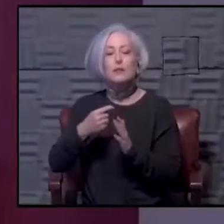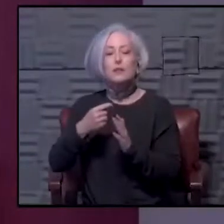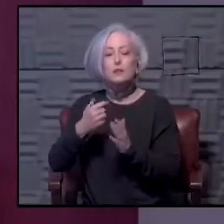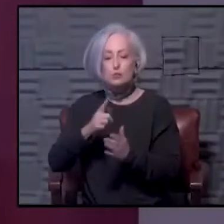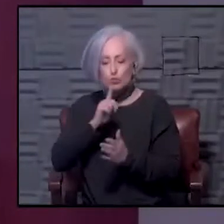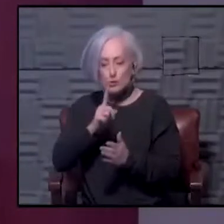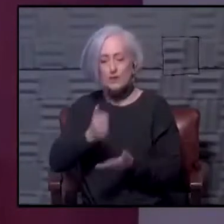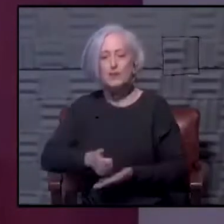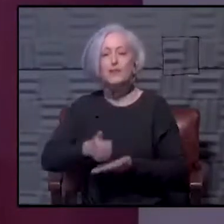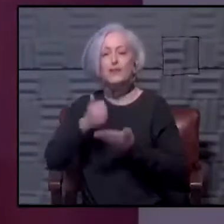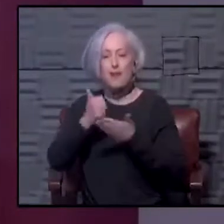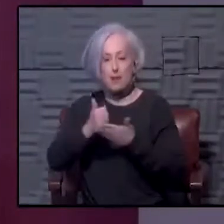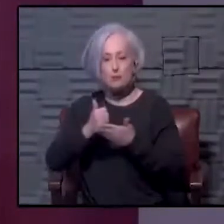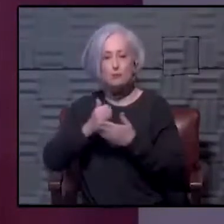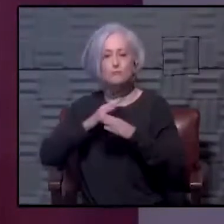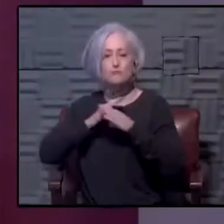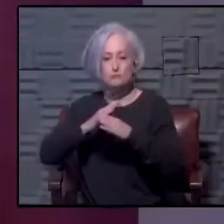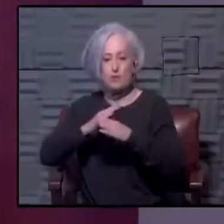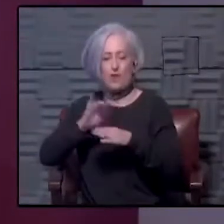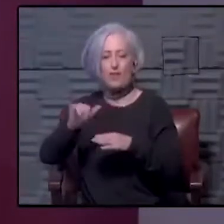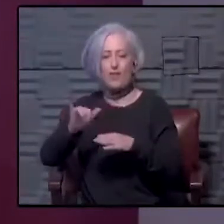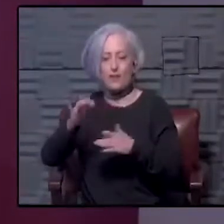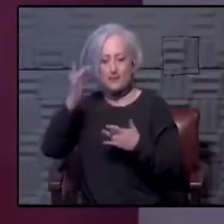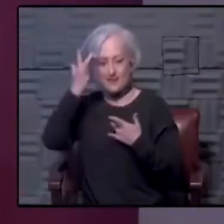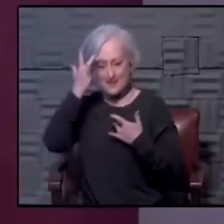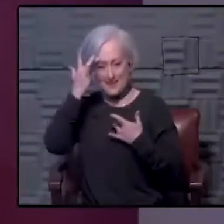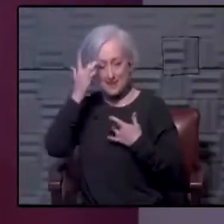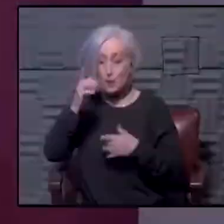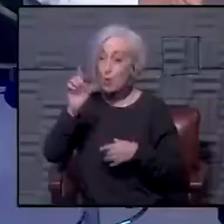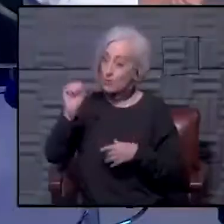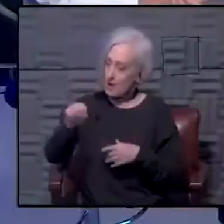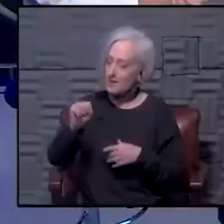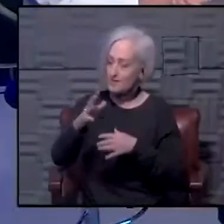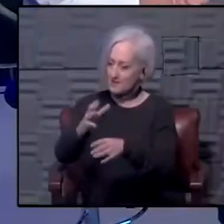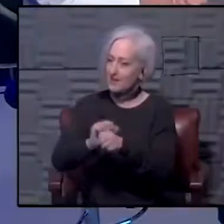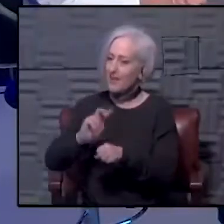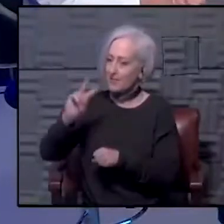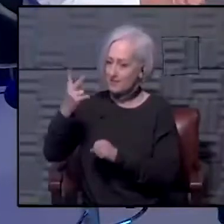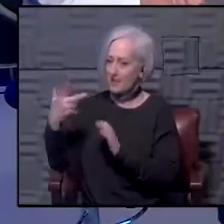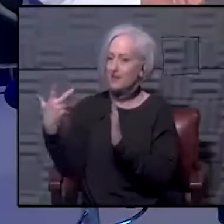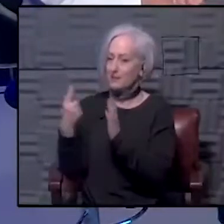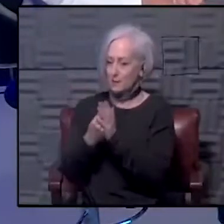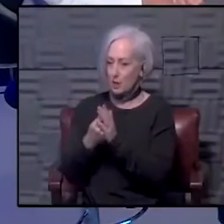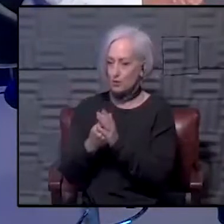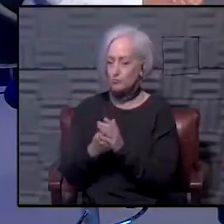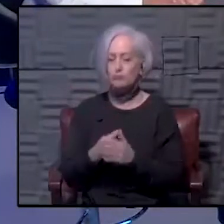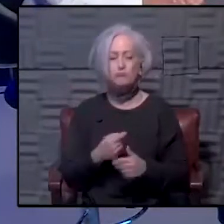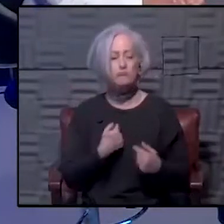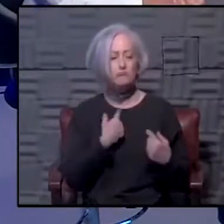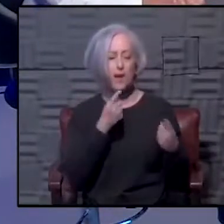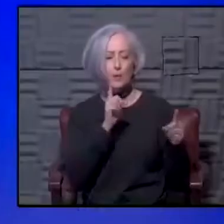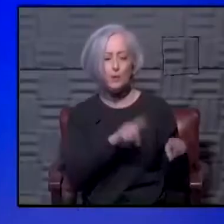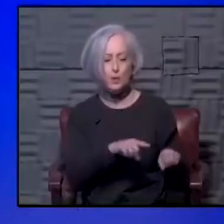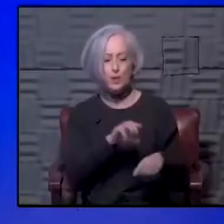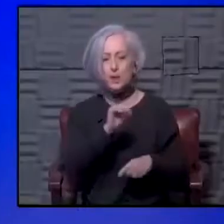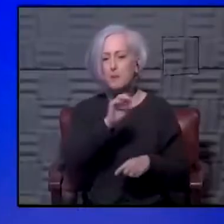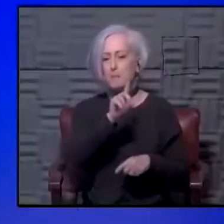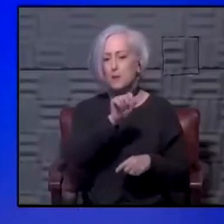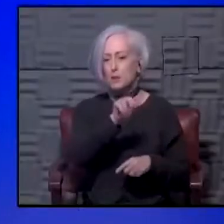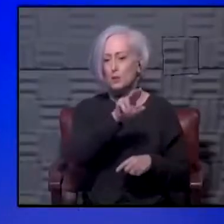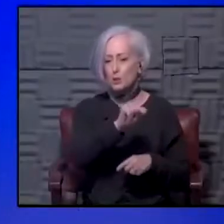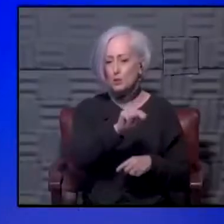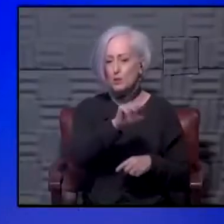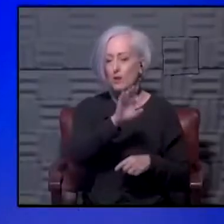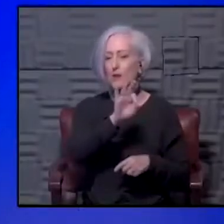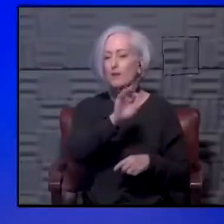the disease. So I would say yes, get your second dose. Yeah, I would totally agree with that. The studies for Moderna and Pfizer were directed for